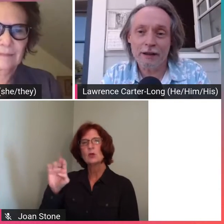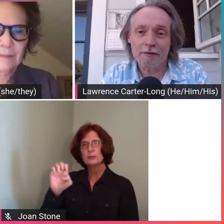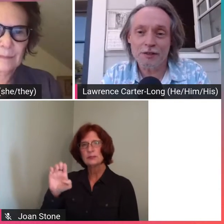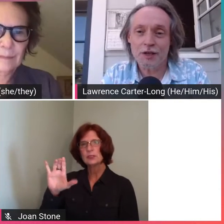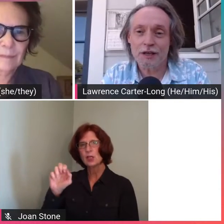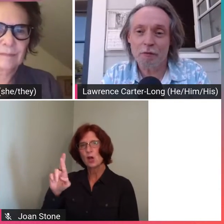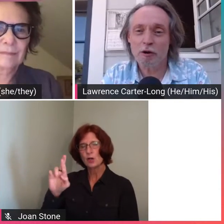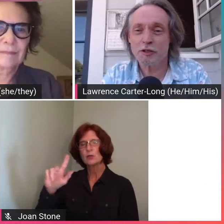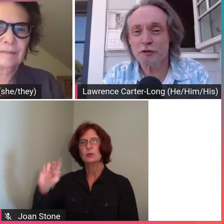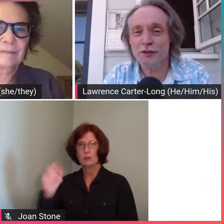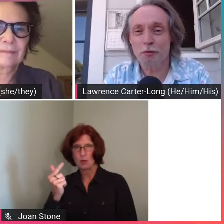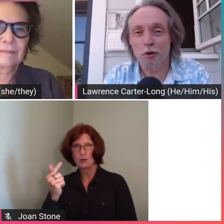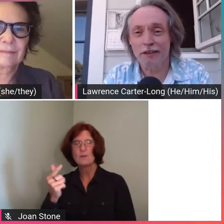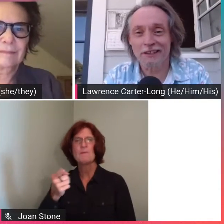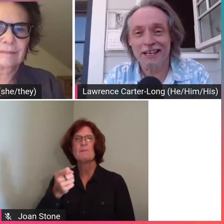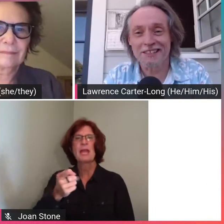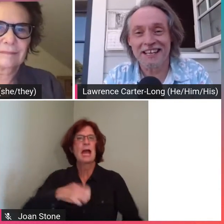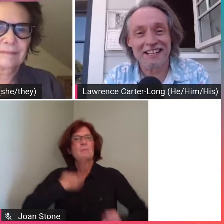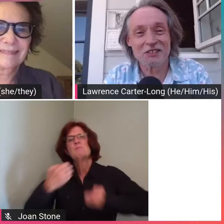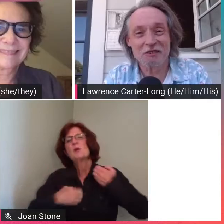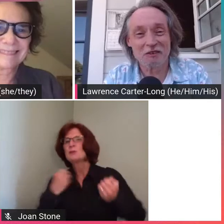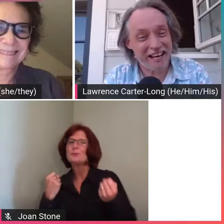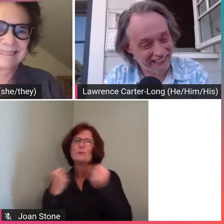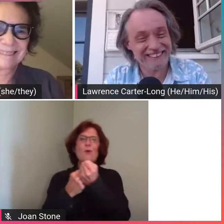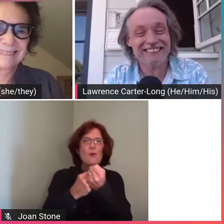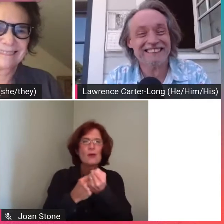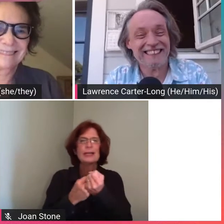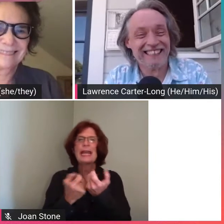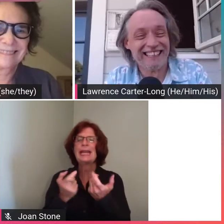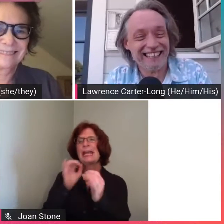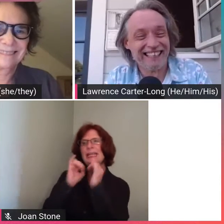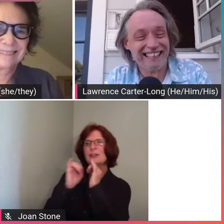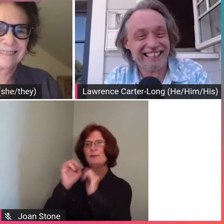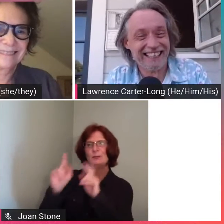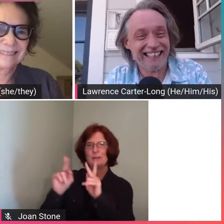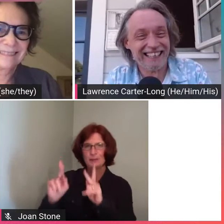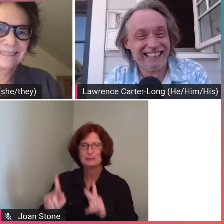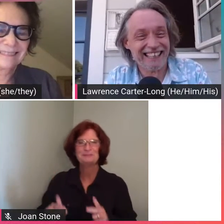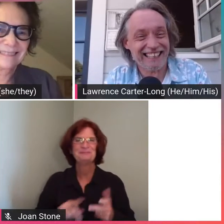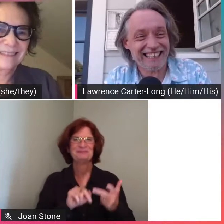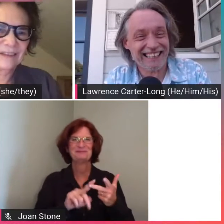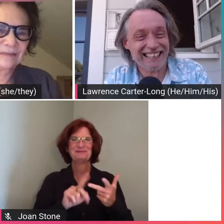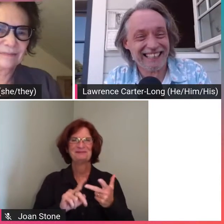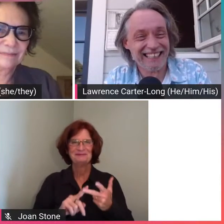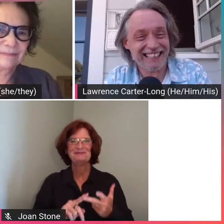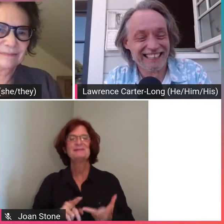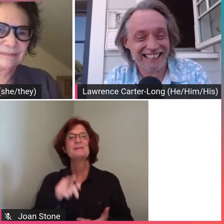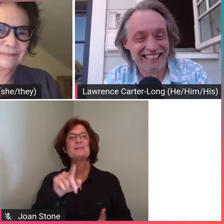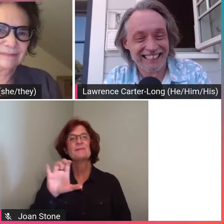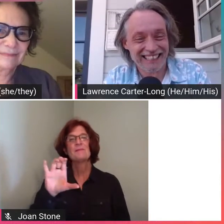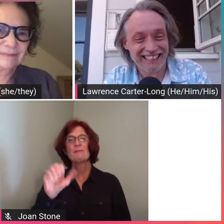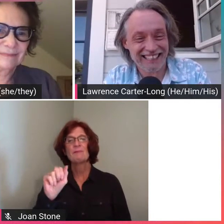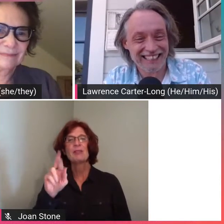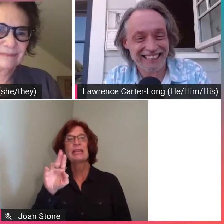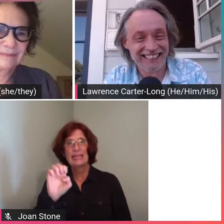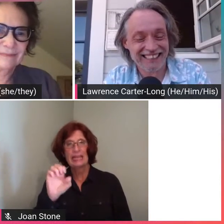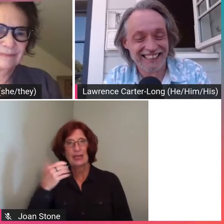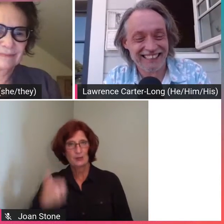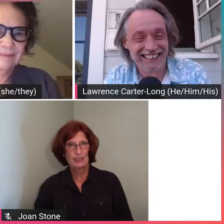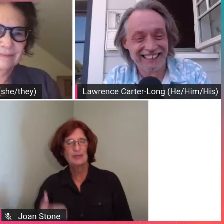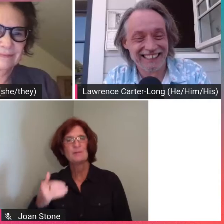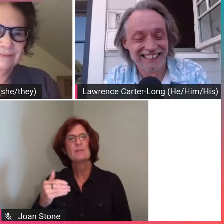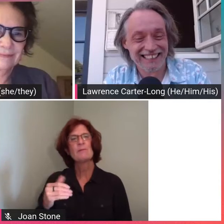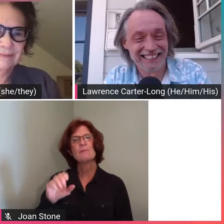Carter-Long, and I was emotional support and interviewee. Terrific. Carrie? Hi, my name is